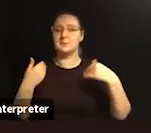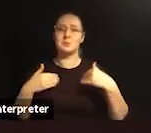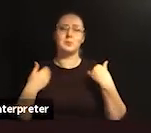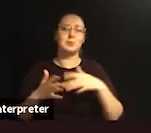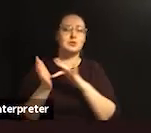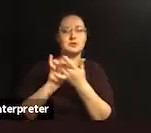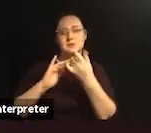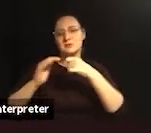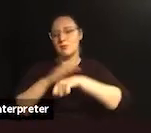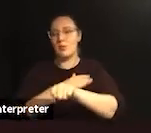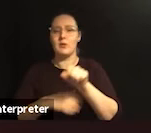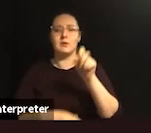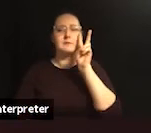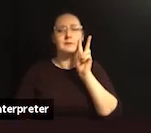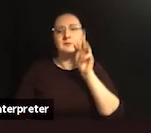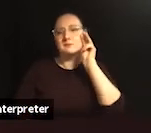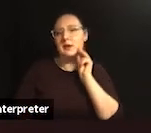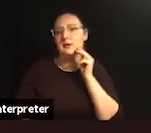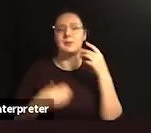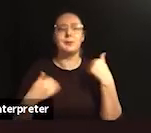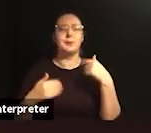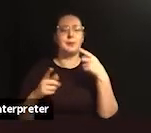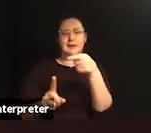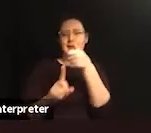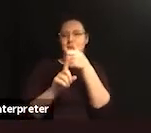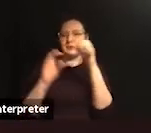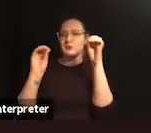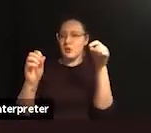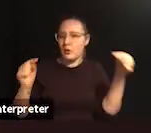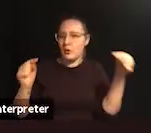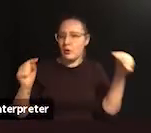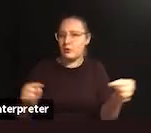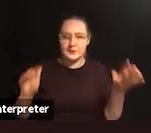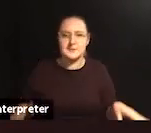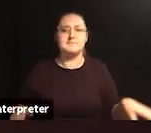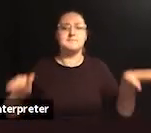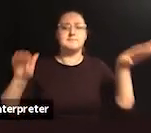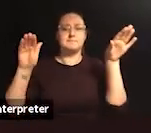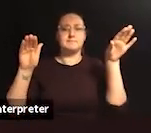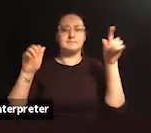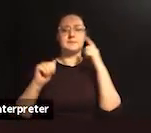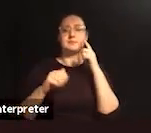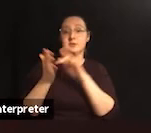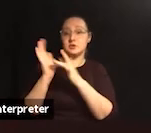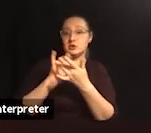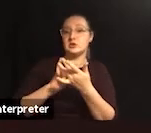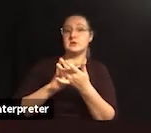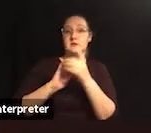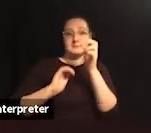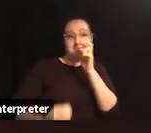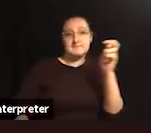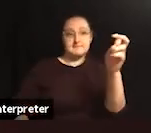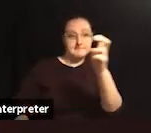sin. To the poor he proclaimed the good news of salvation, to prisoners freedom, to the sorrowful